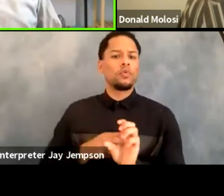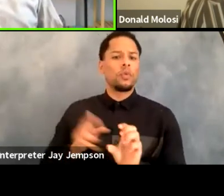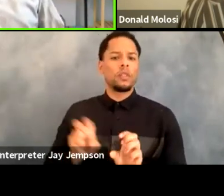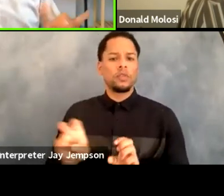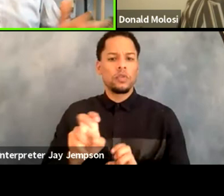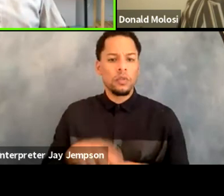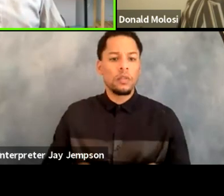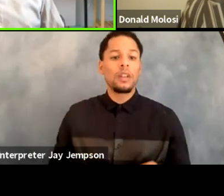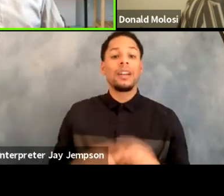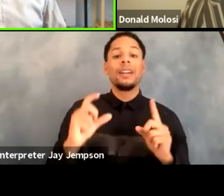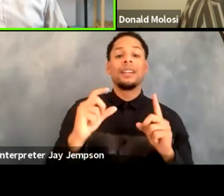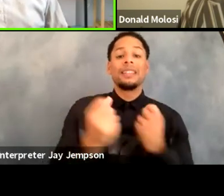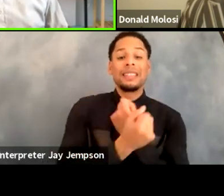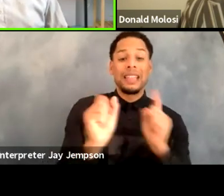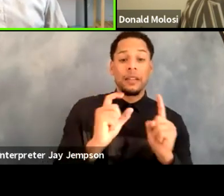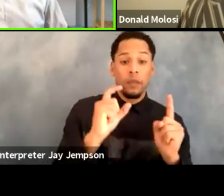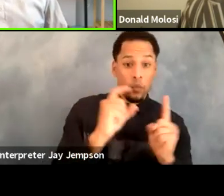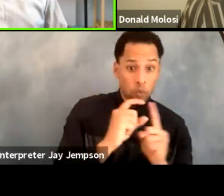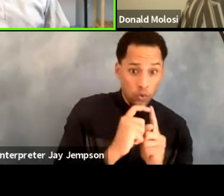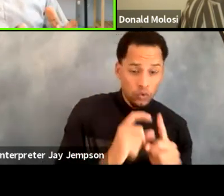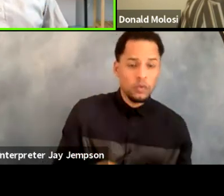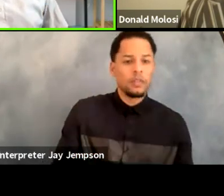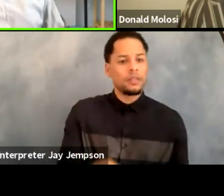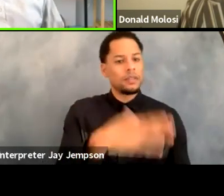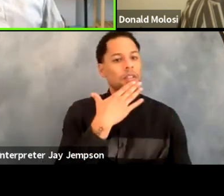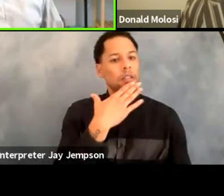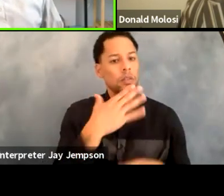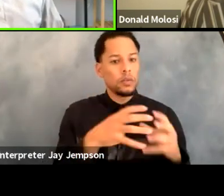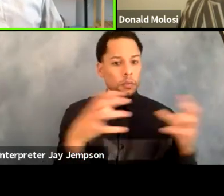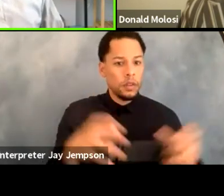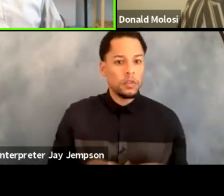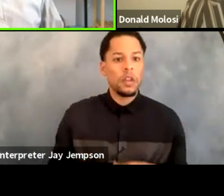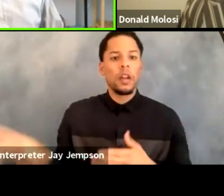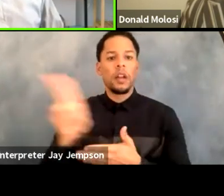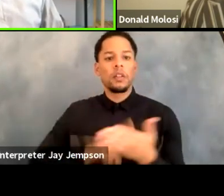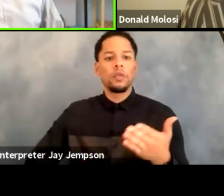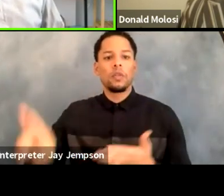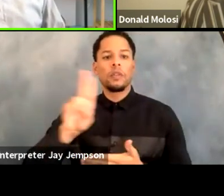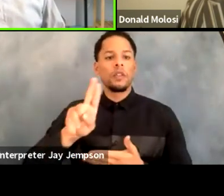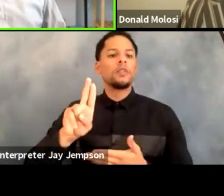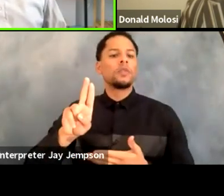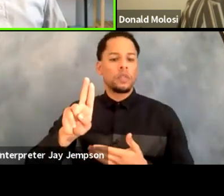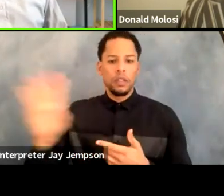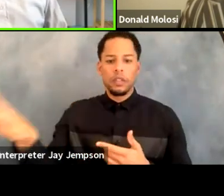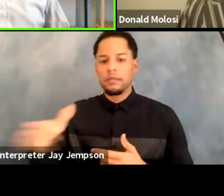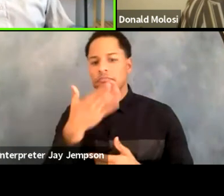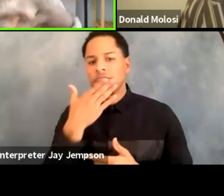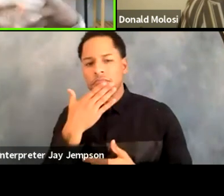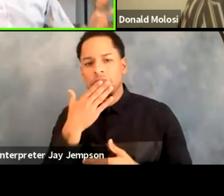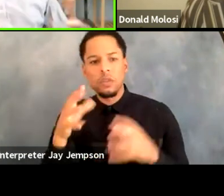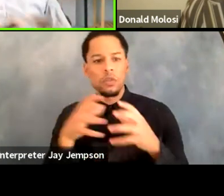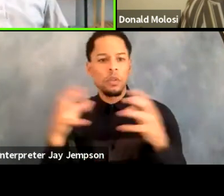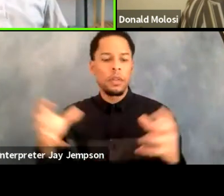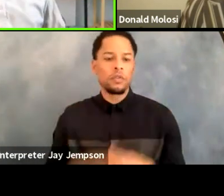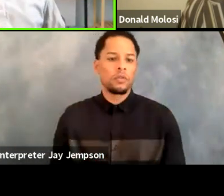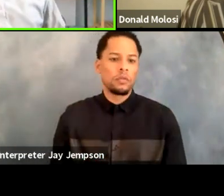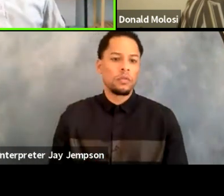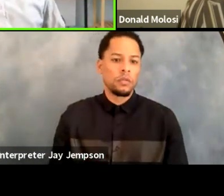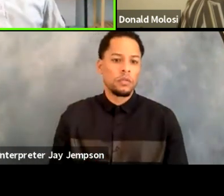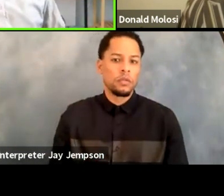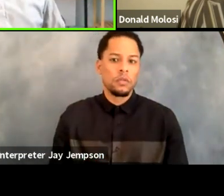you so much. To Theatremakers, thank you so much. And of course, to the University of Regina, thank you so much. Maybe to end